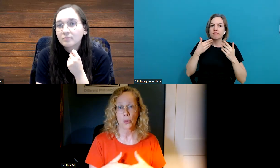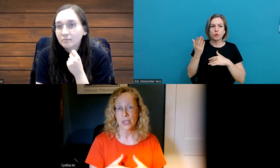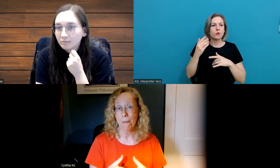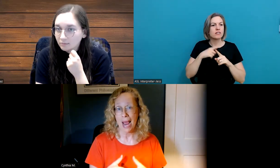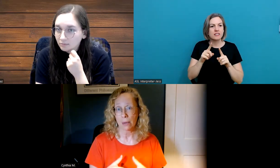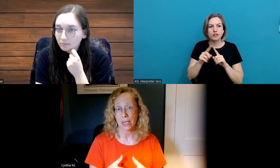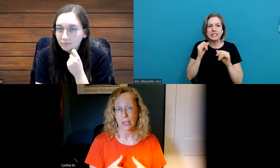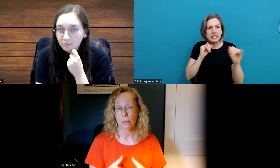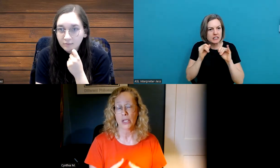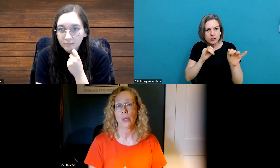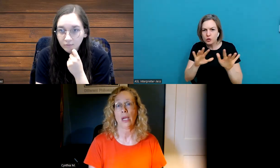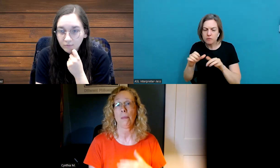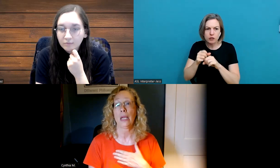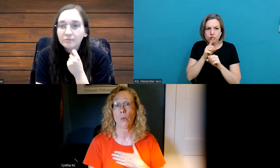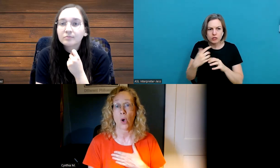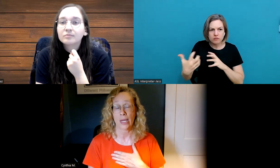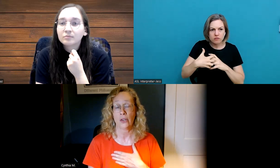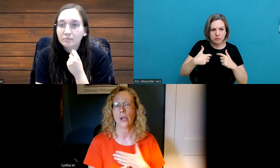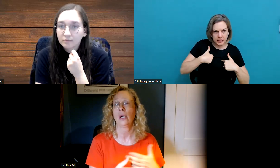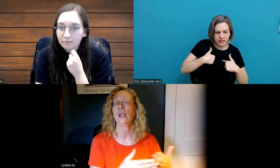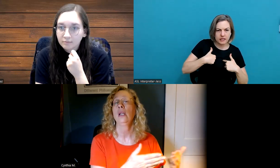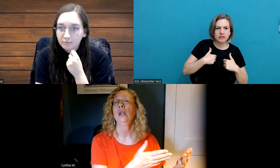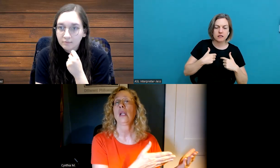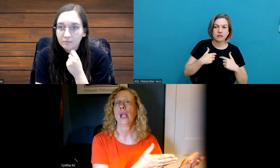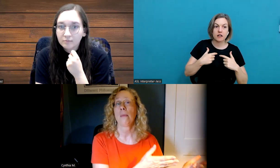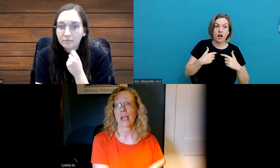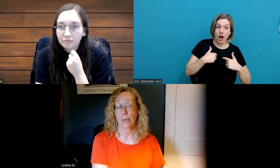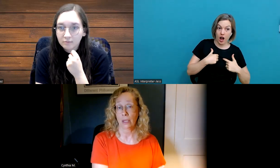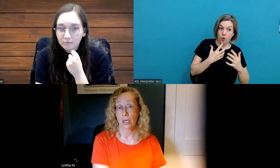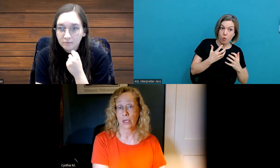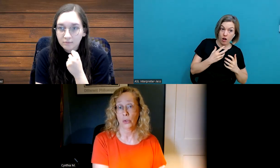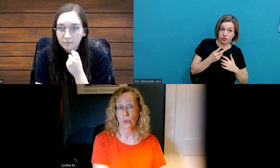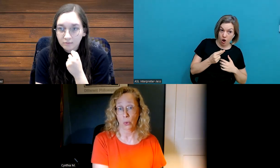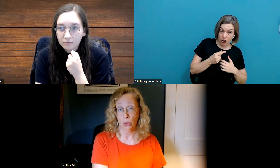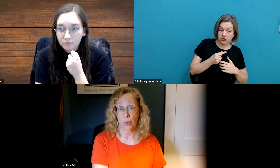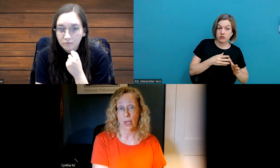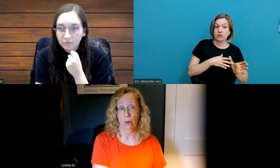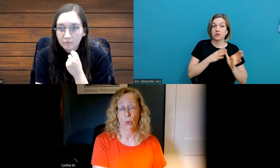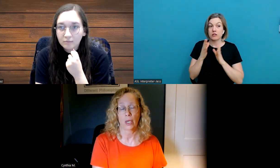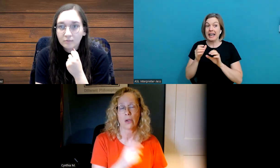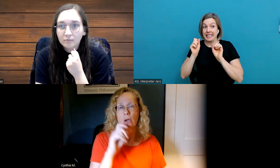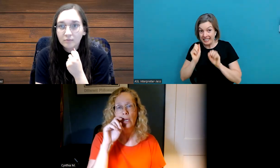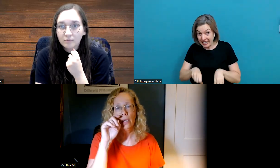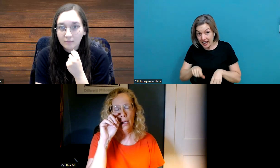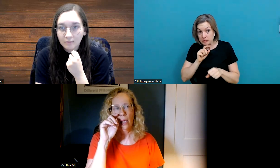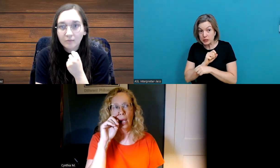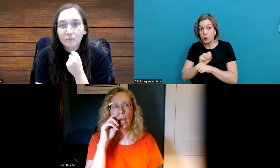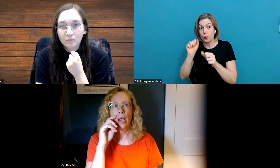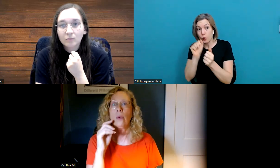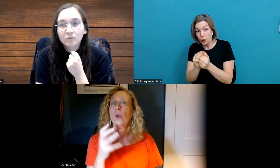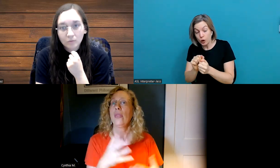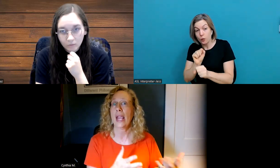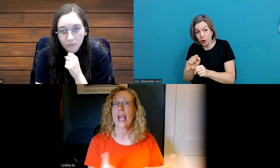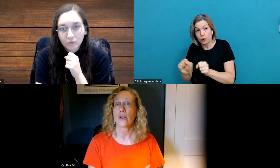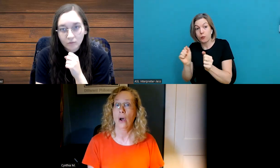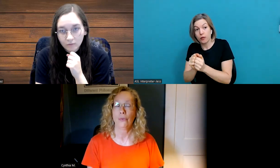sure there was compatibility between me wanting a dog and my ability to work with a working dog